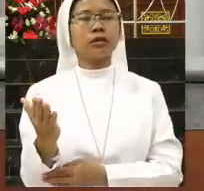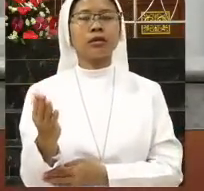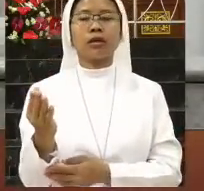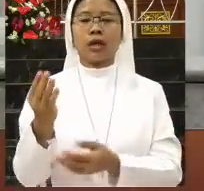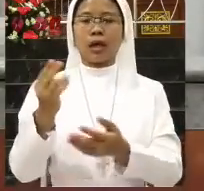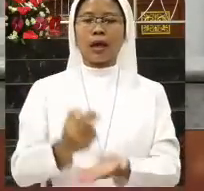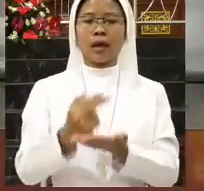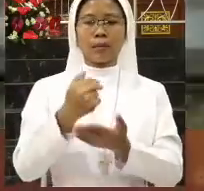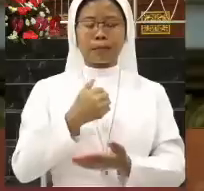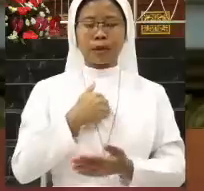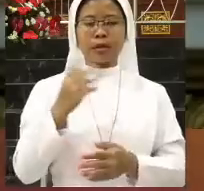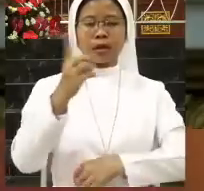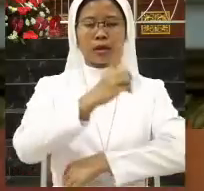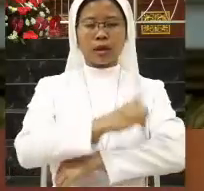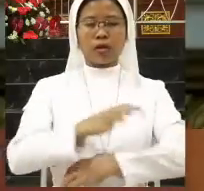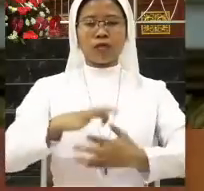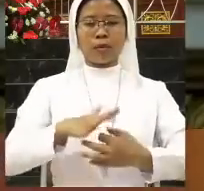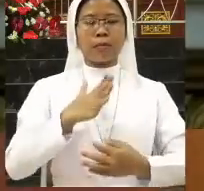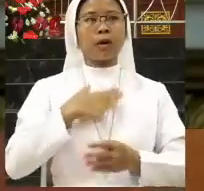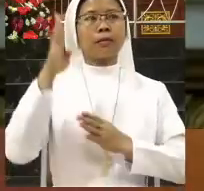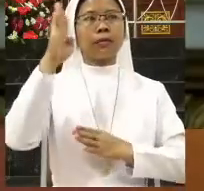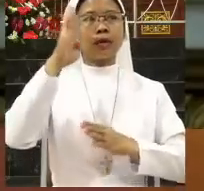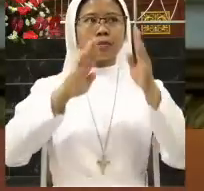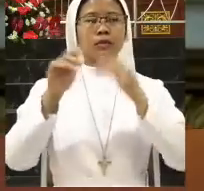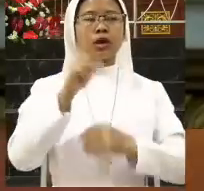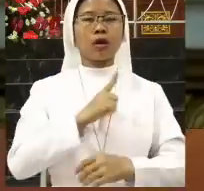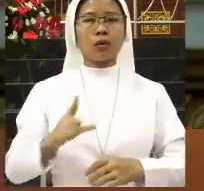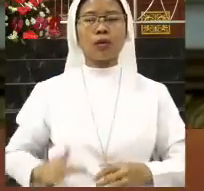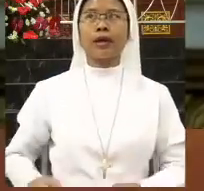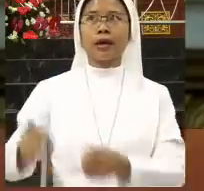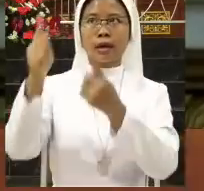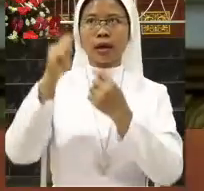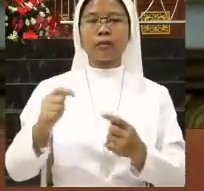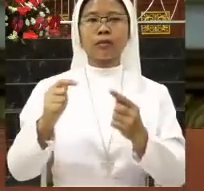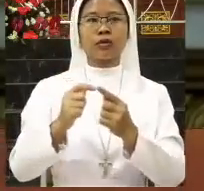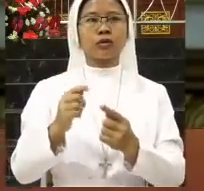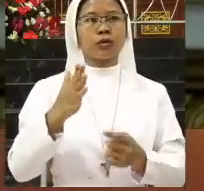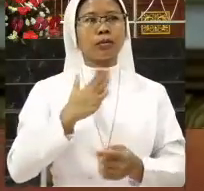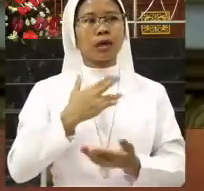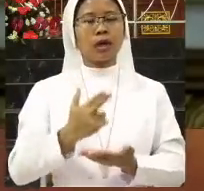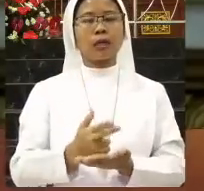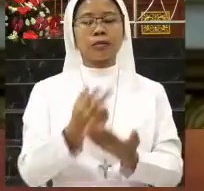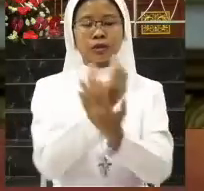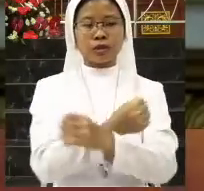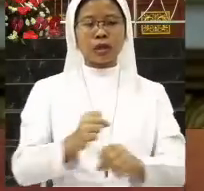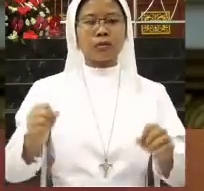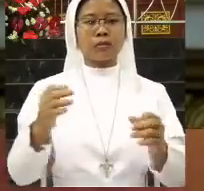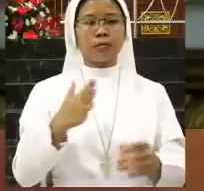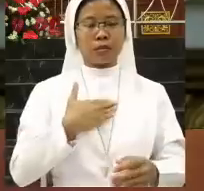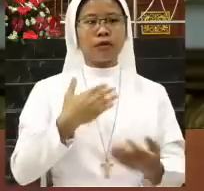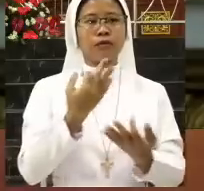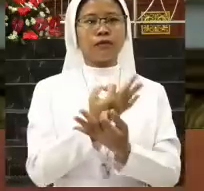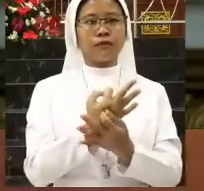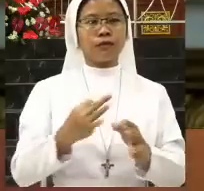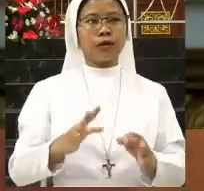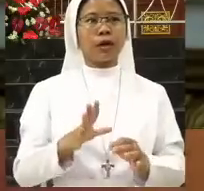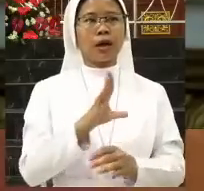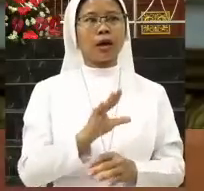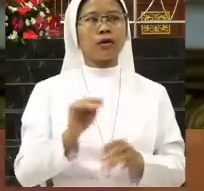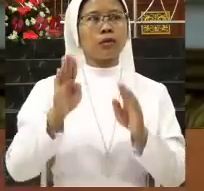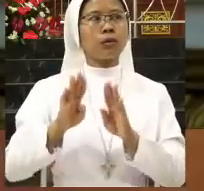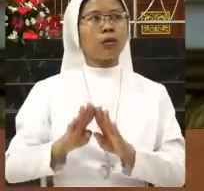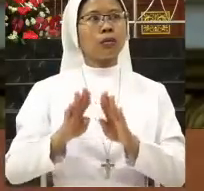distress, but the Lord came to my support. He set me free in the open.